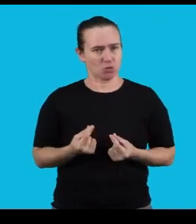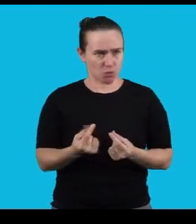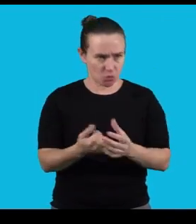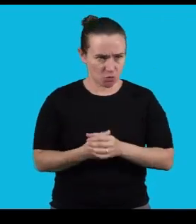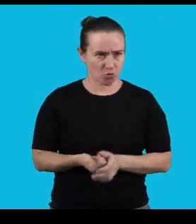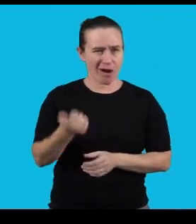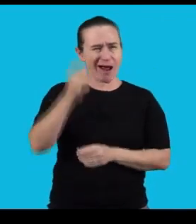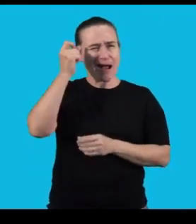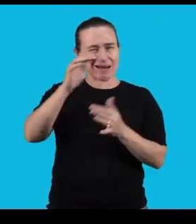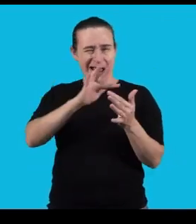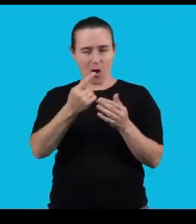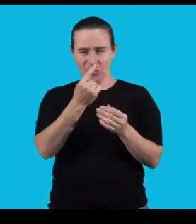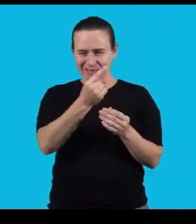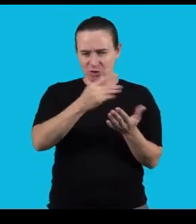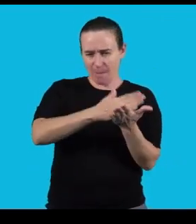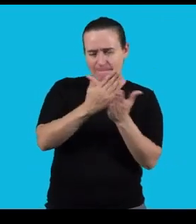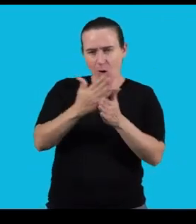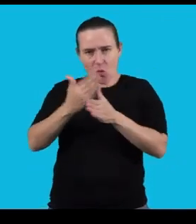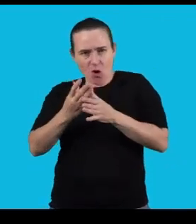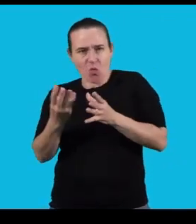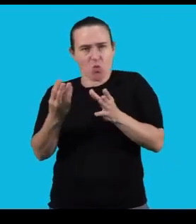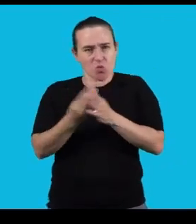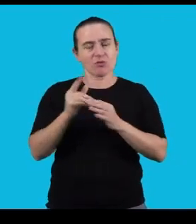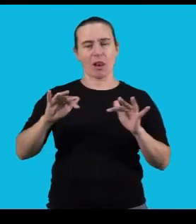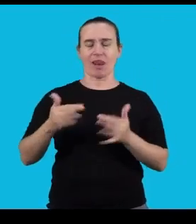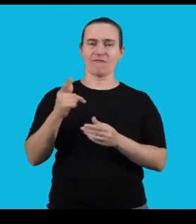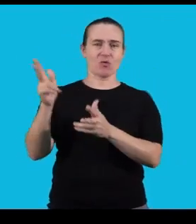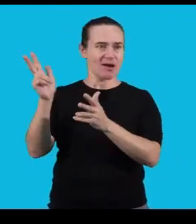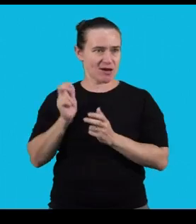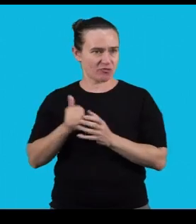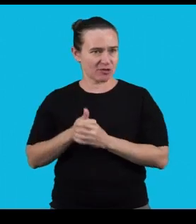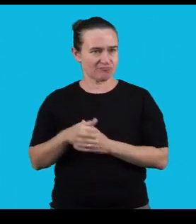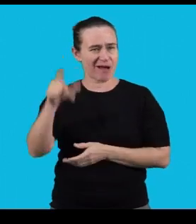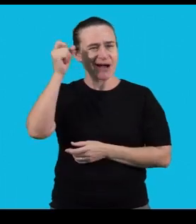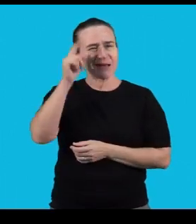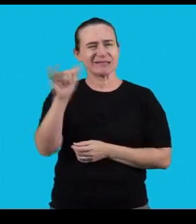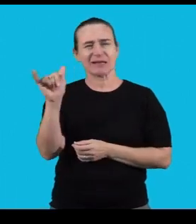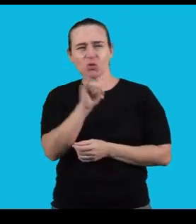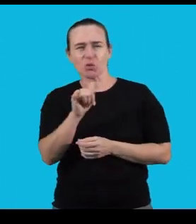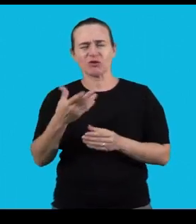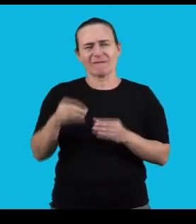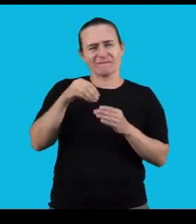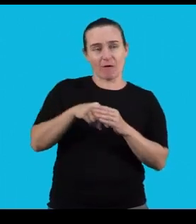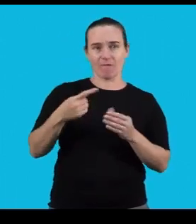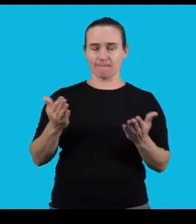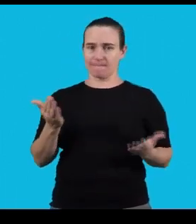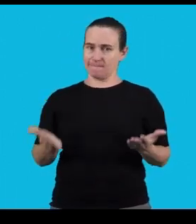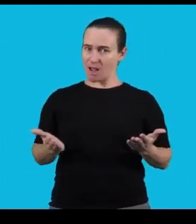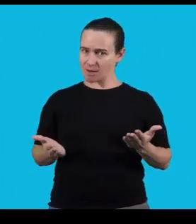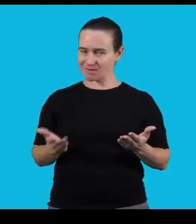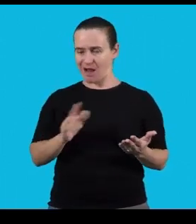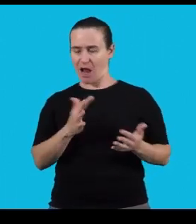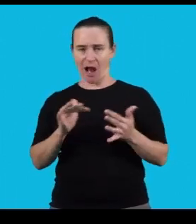function, understanding how all parts work together to enable hearing, understanding which parts are involved